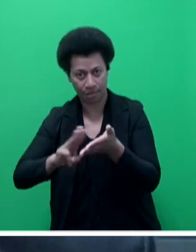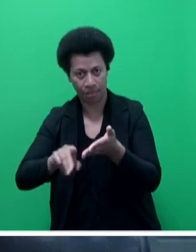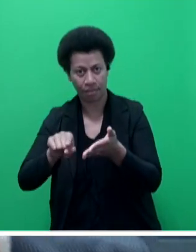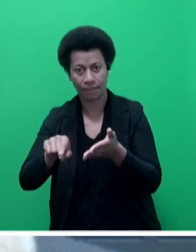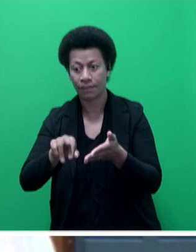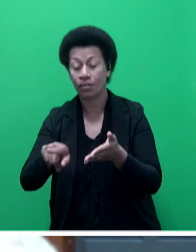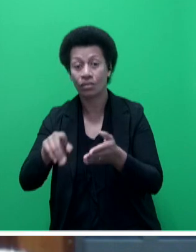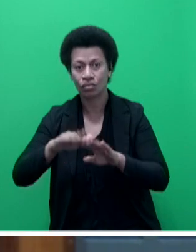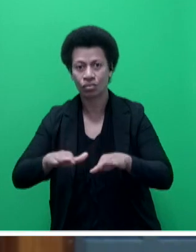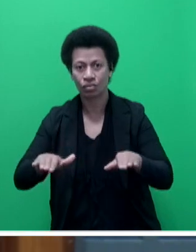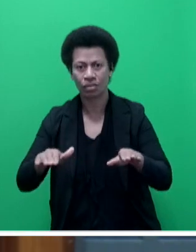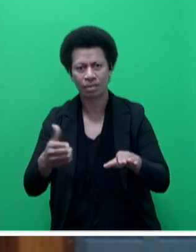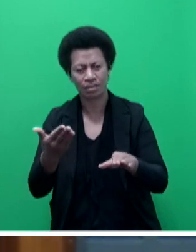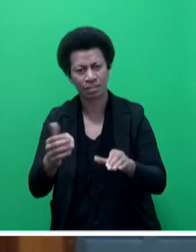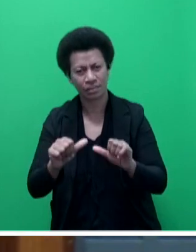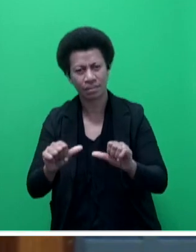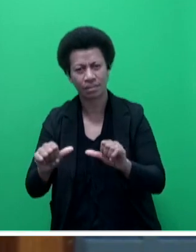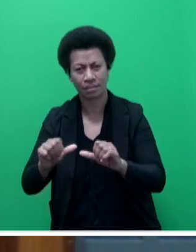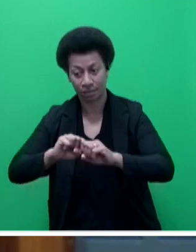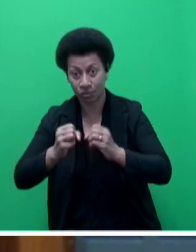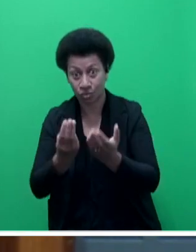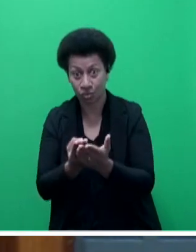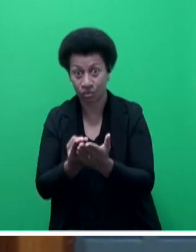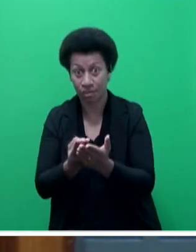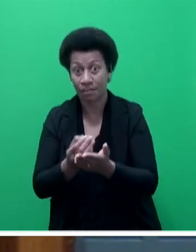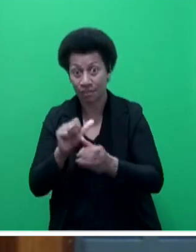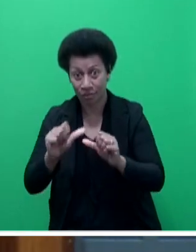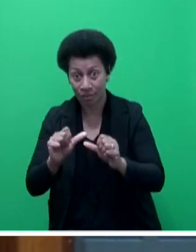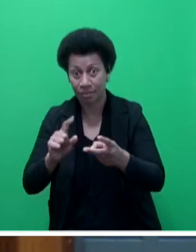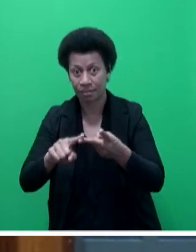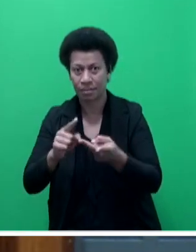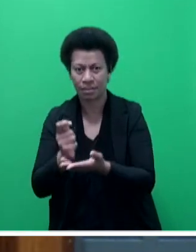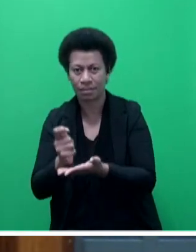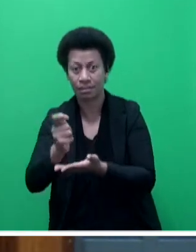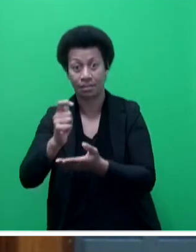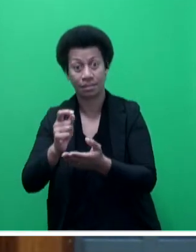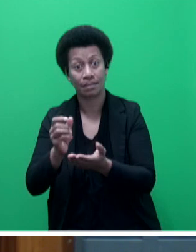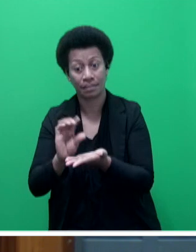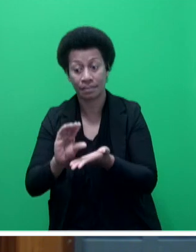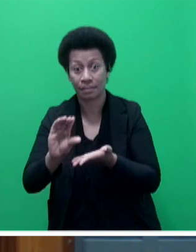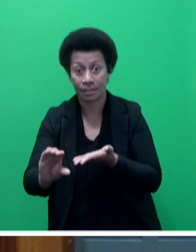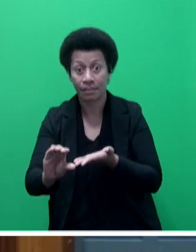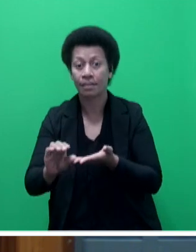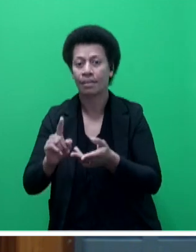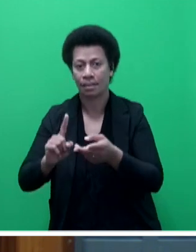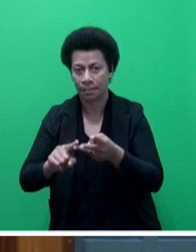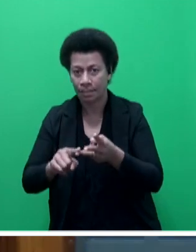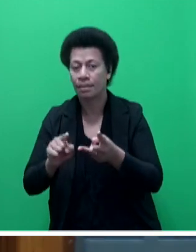initiatives and government, which includes social protection, institutional grants, as well as the child protection